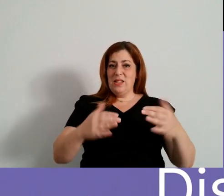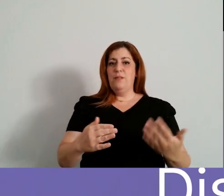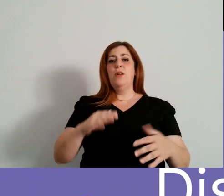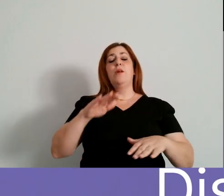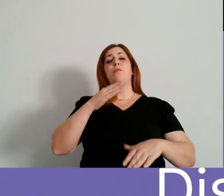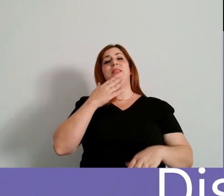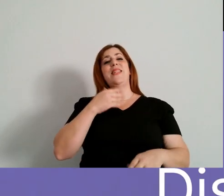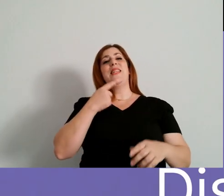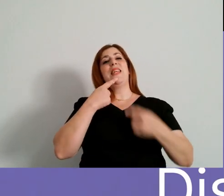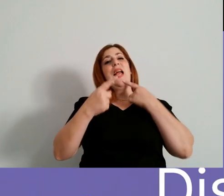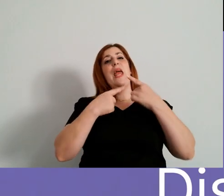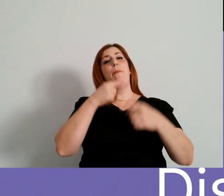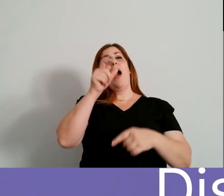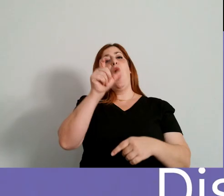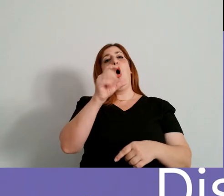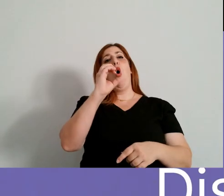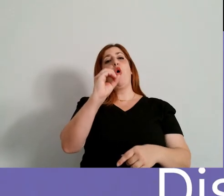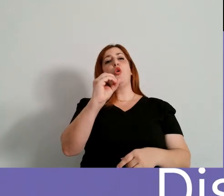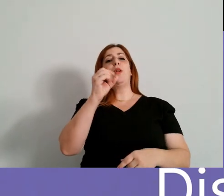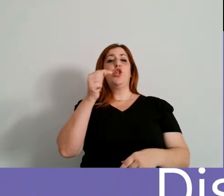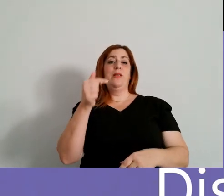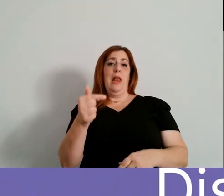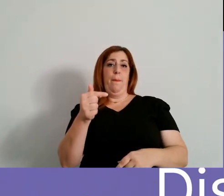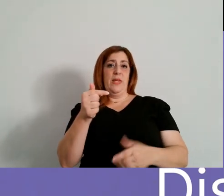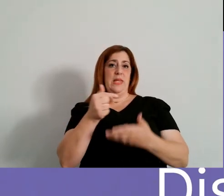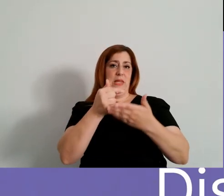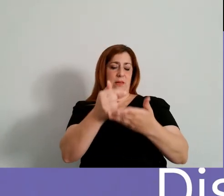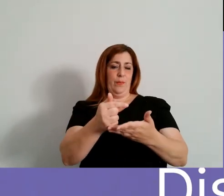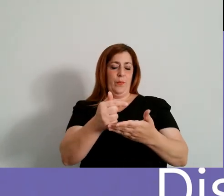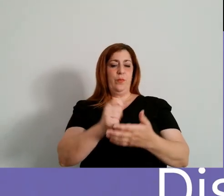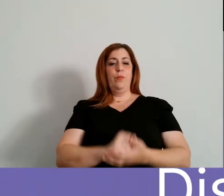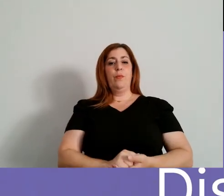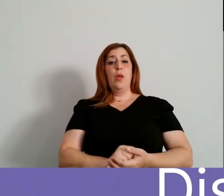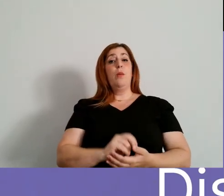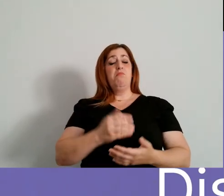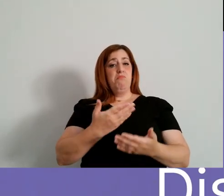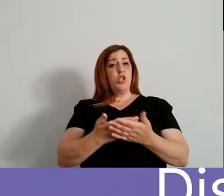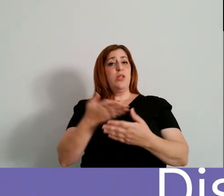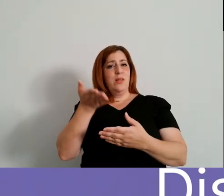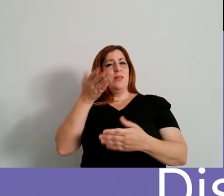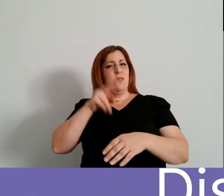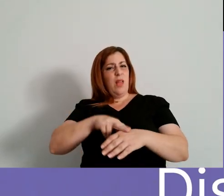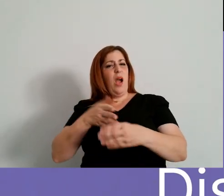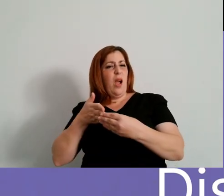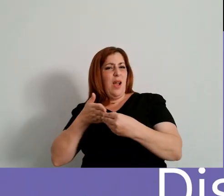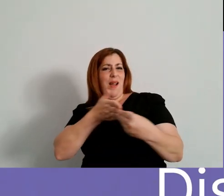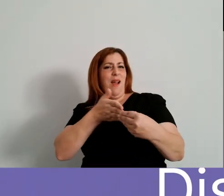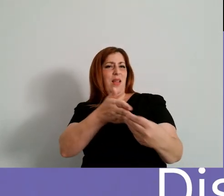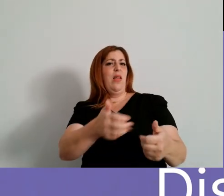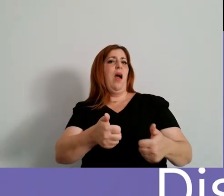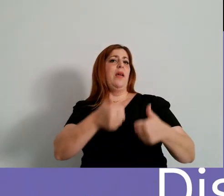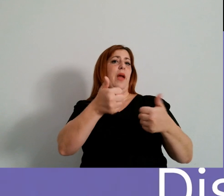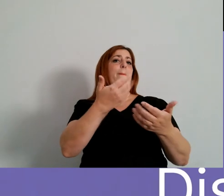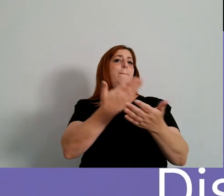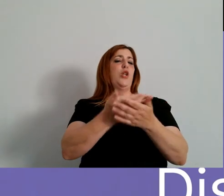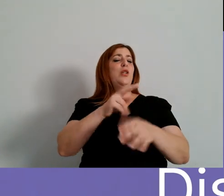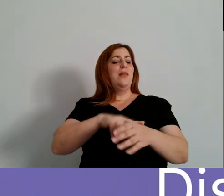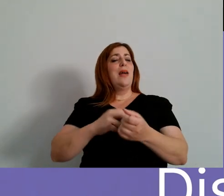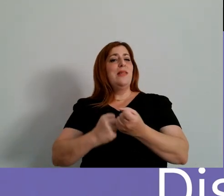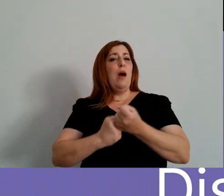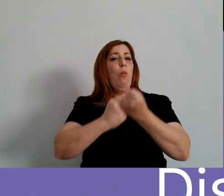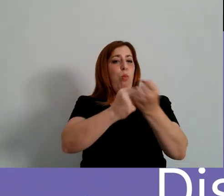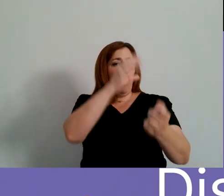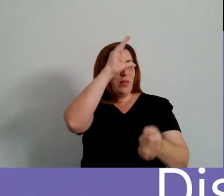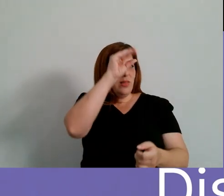occupational therapist or to be able to better guide you with how to find ways to